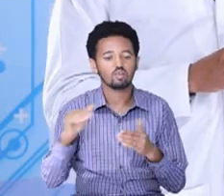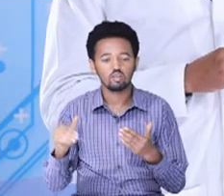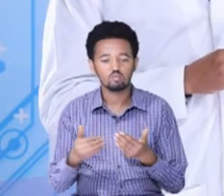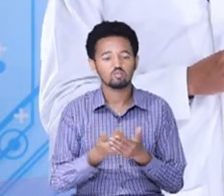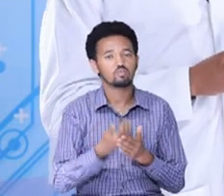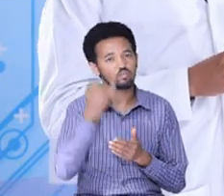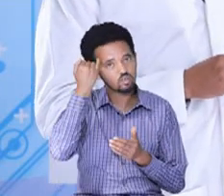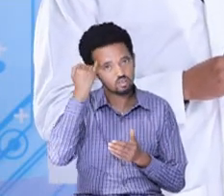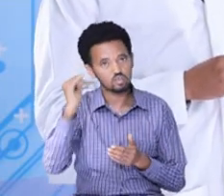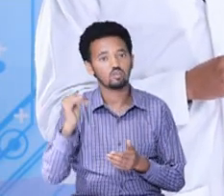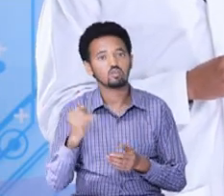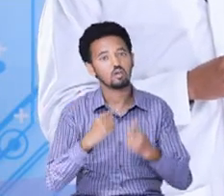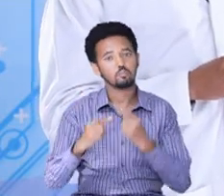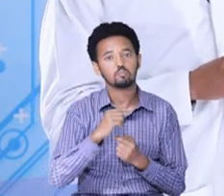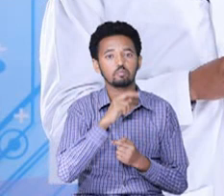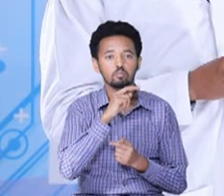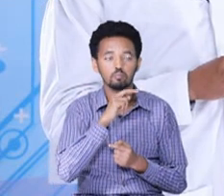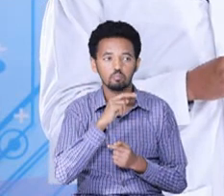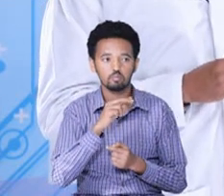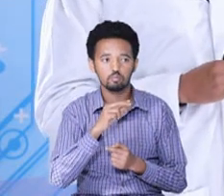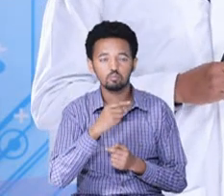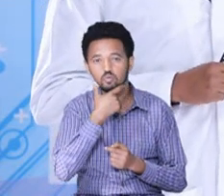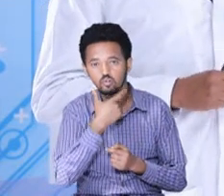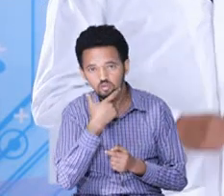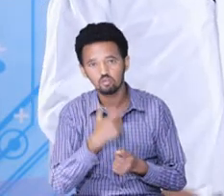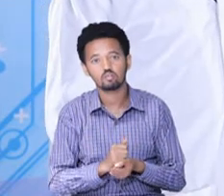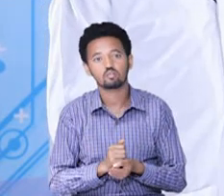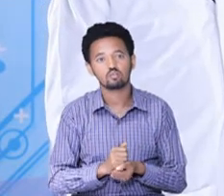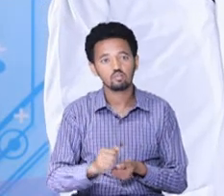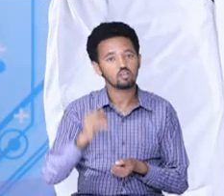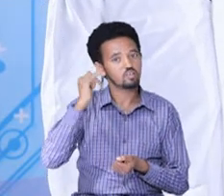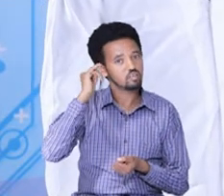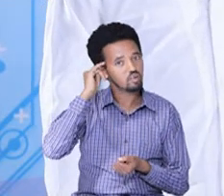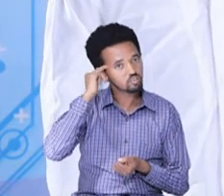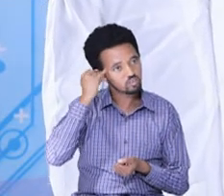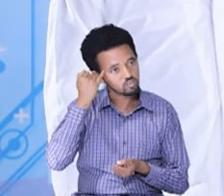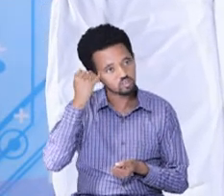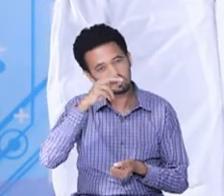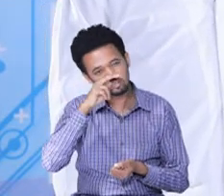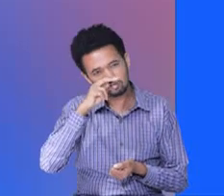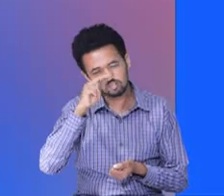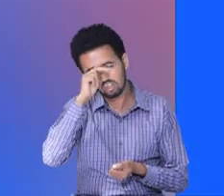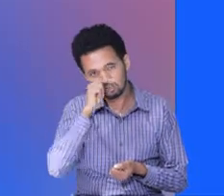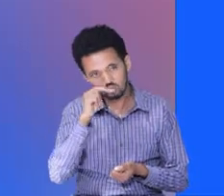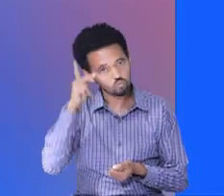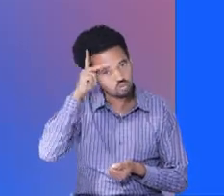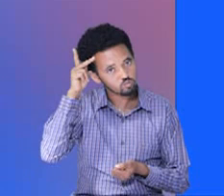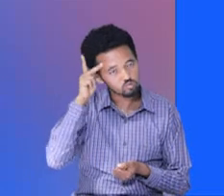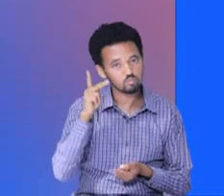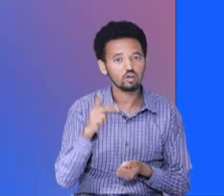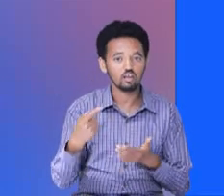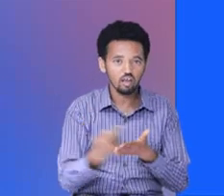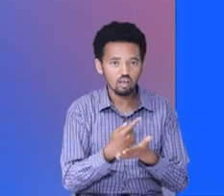the idea of Britain. For example, Nnamdi Azikiwe of Nigeria, Kwame Nkrumah of